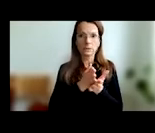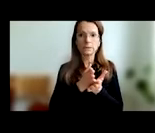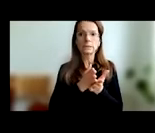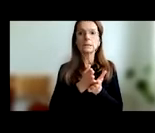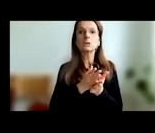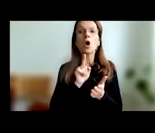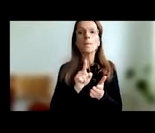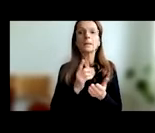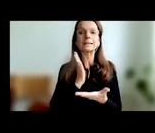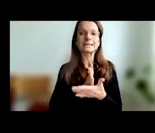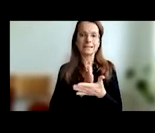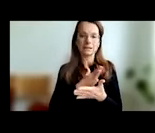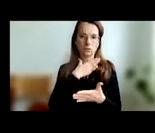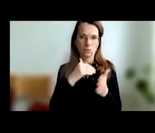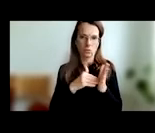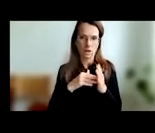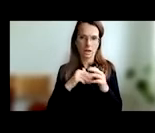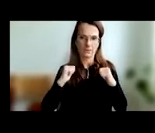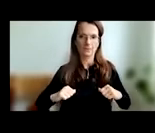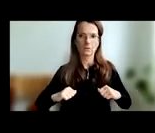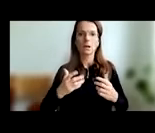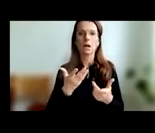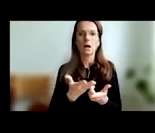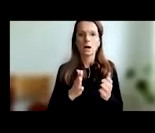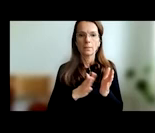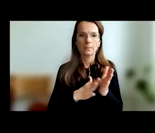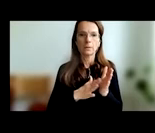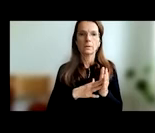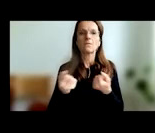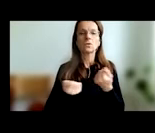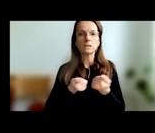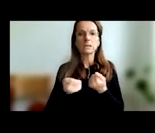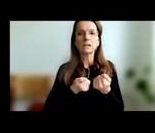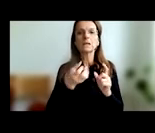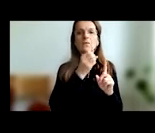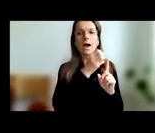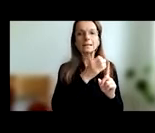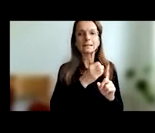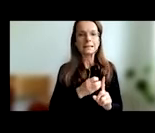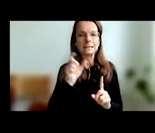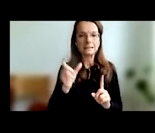Then the most in demand were occupations that require